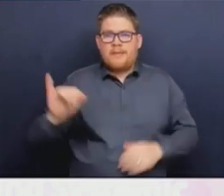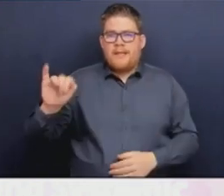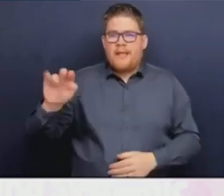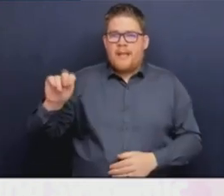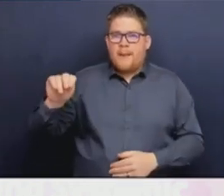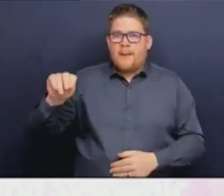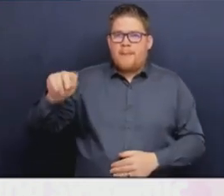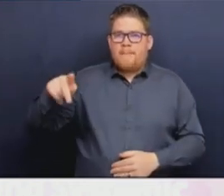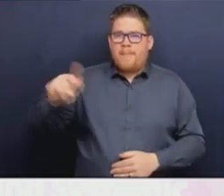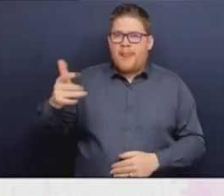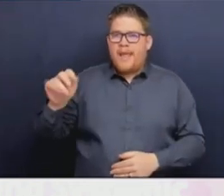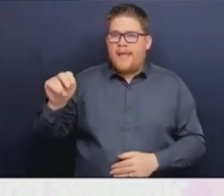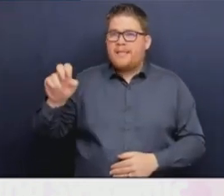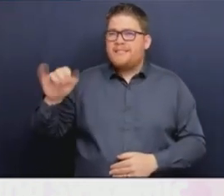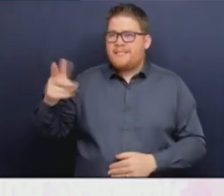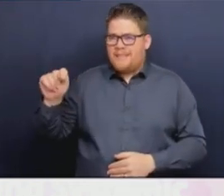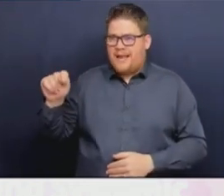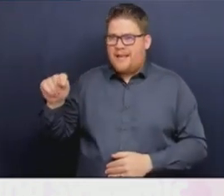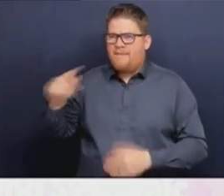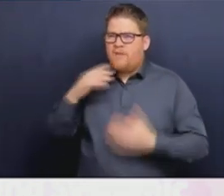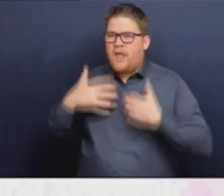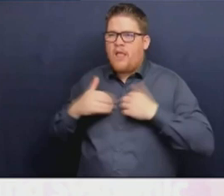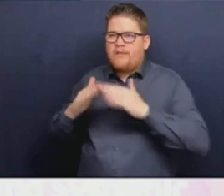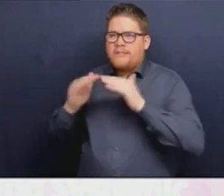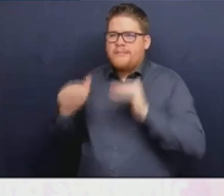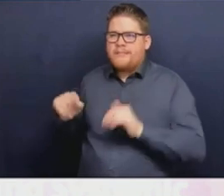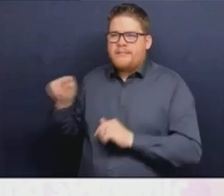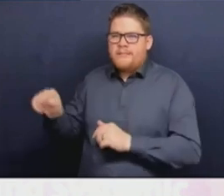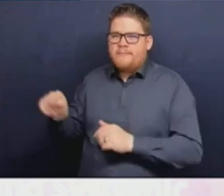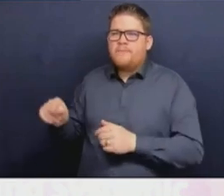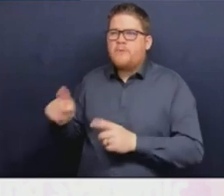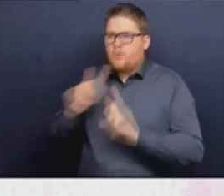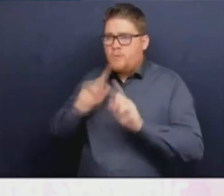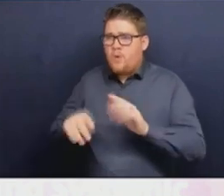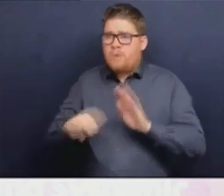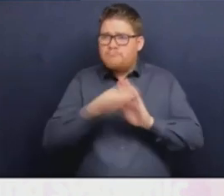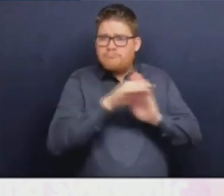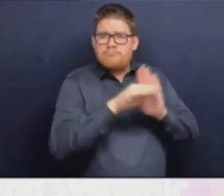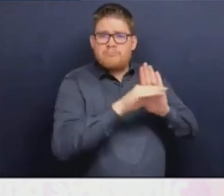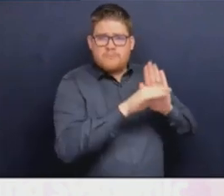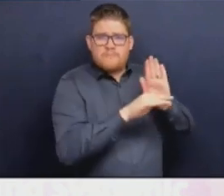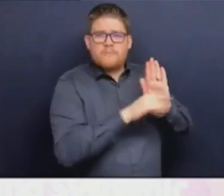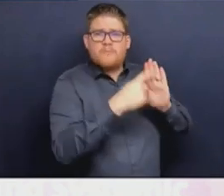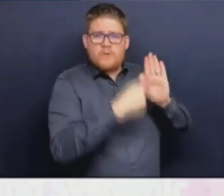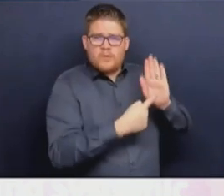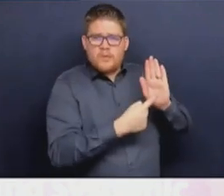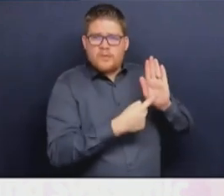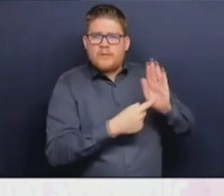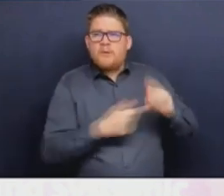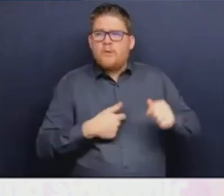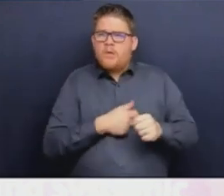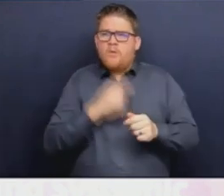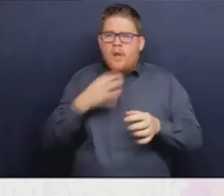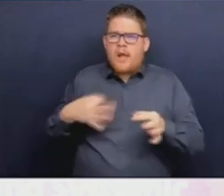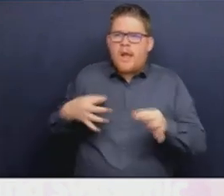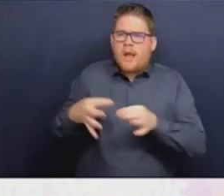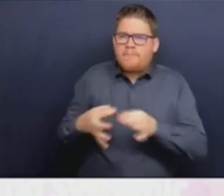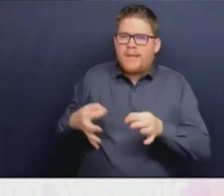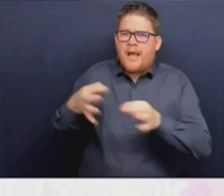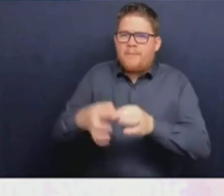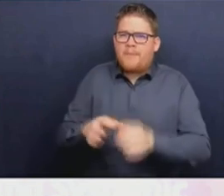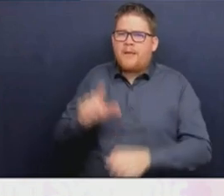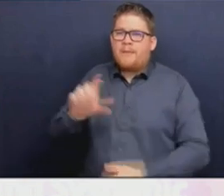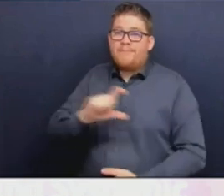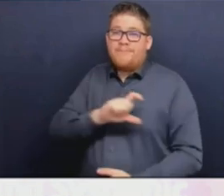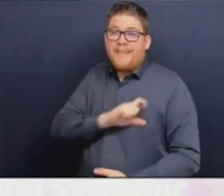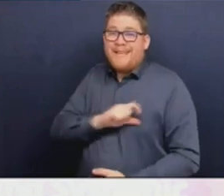to updating the Police Act and incorporate that in the work that we do. I don't believe they're separate. I believe that they all come together, which